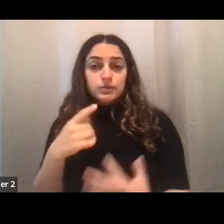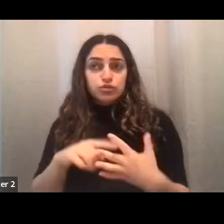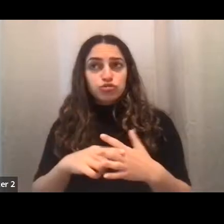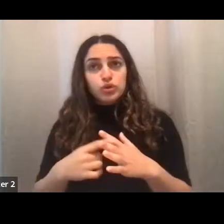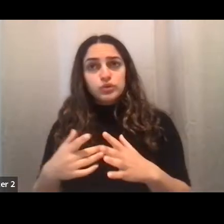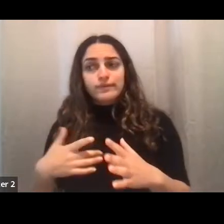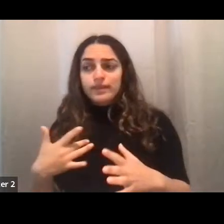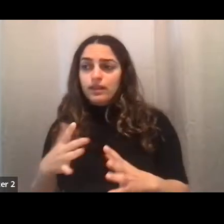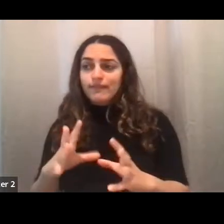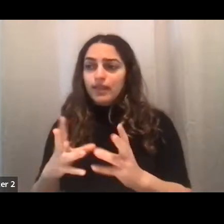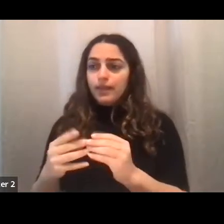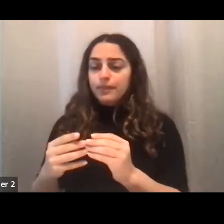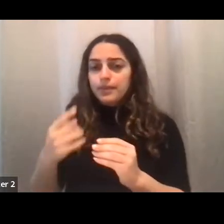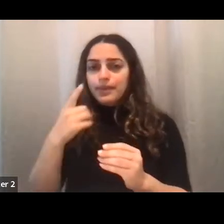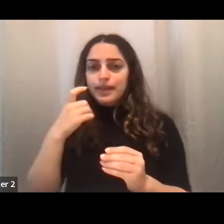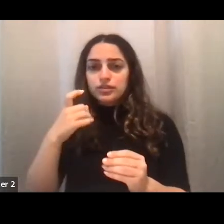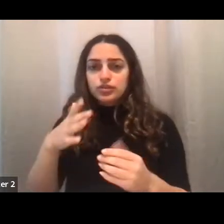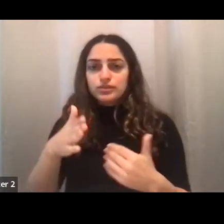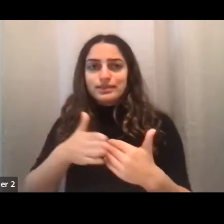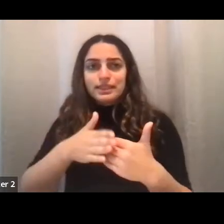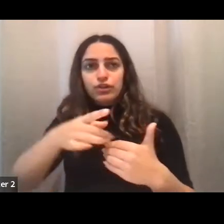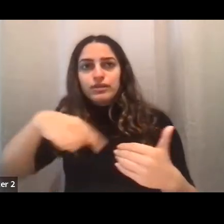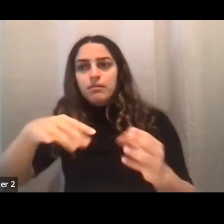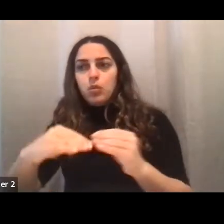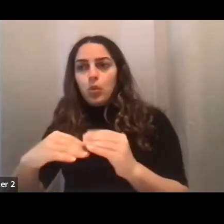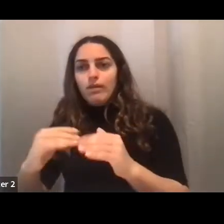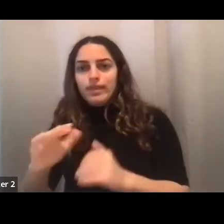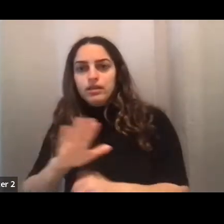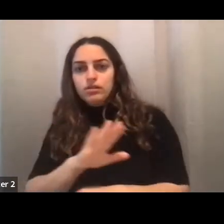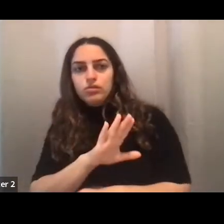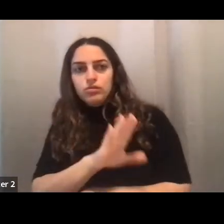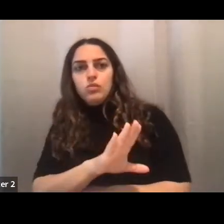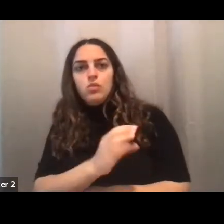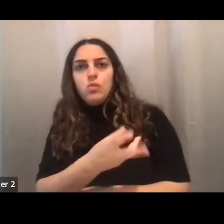family because you're around them more than you are your own family